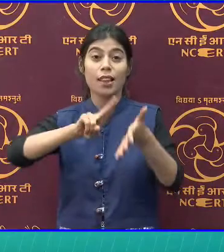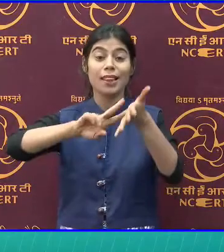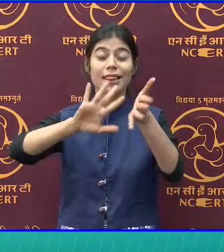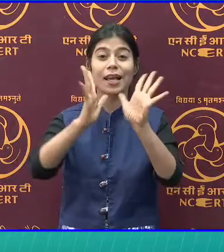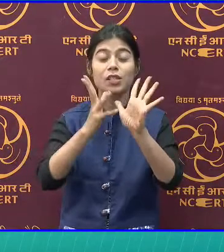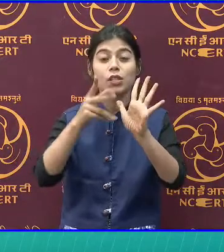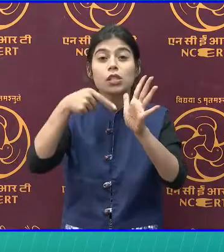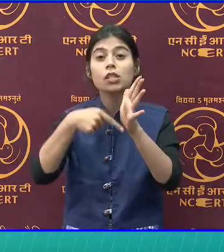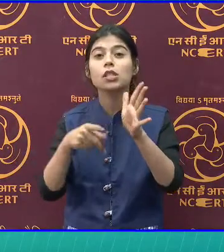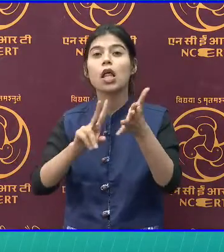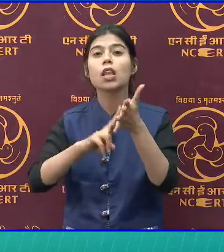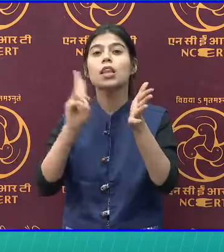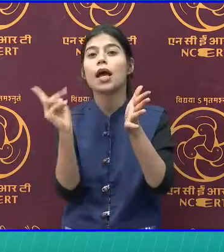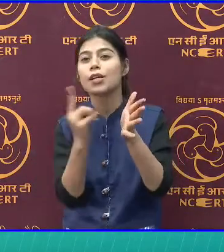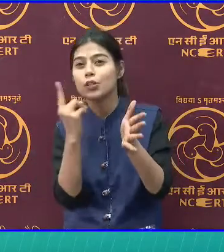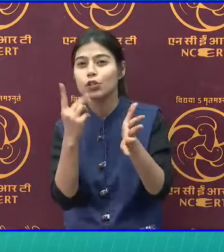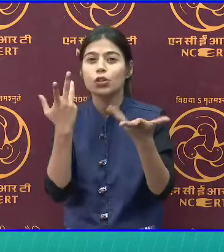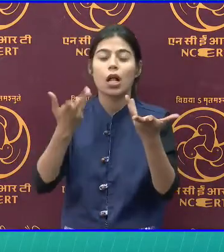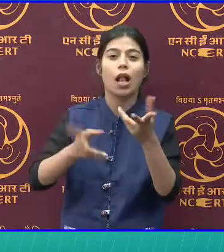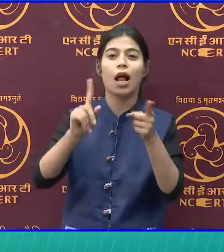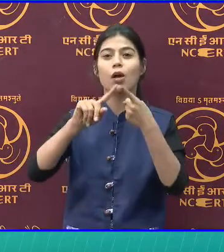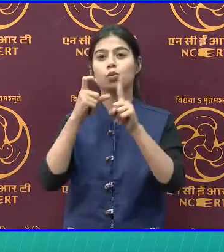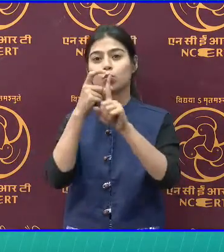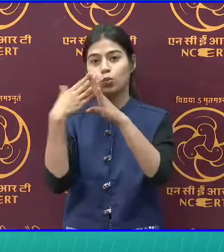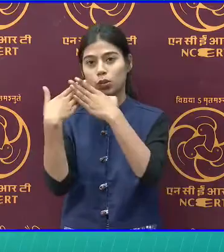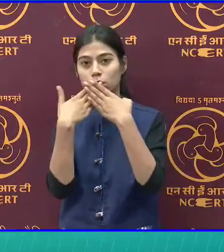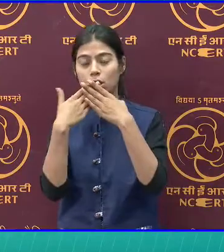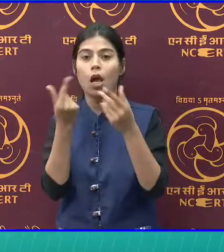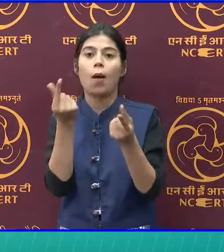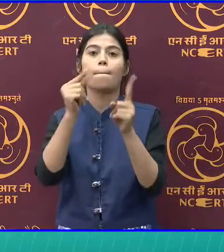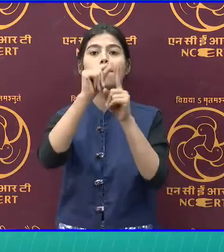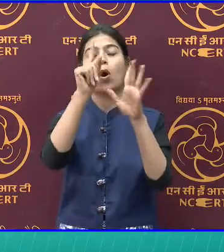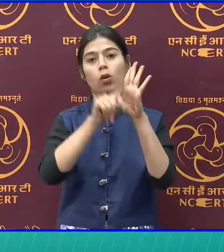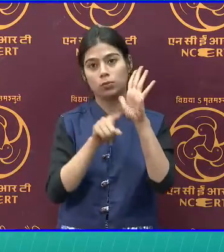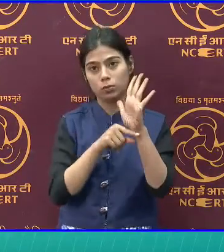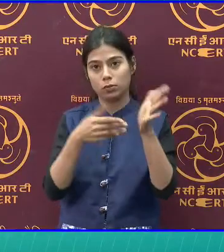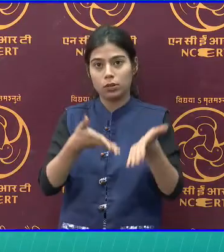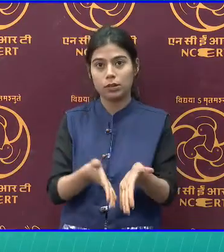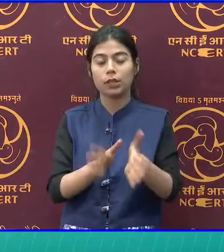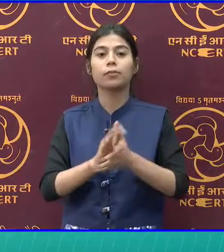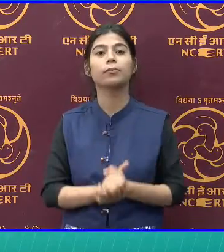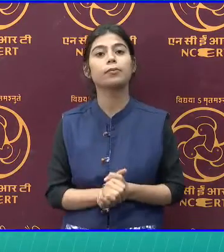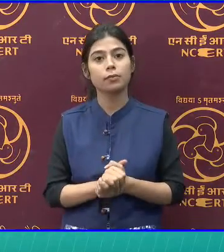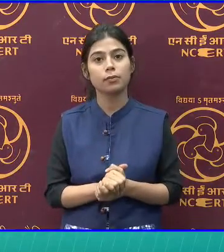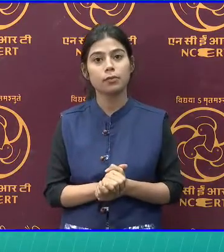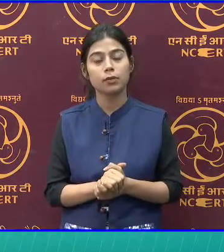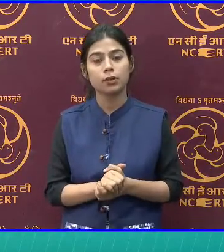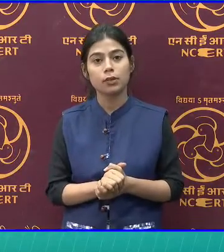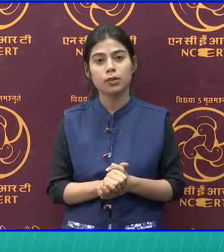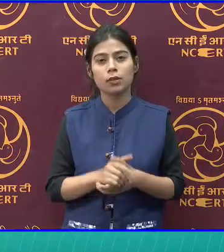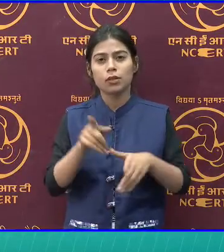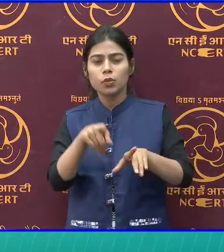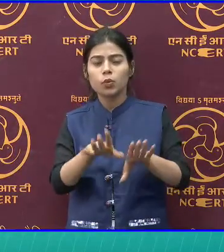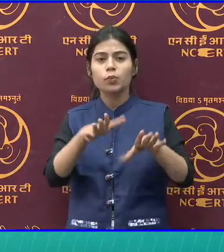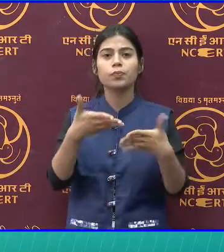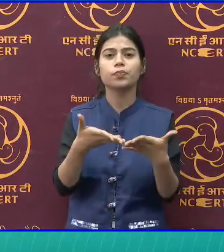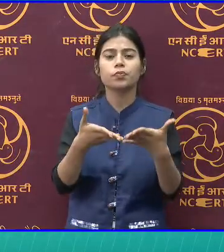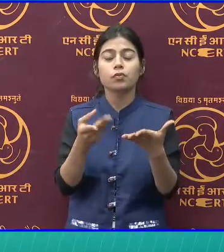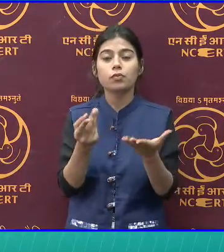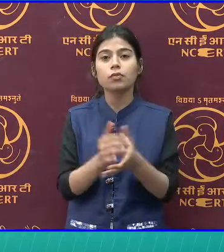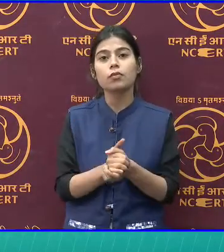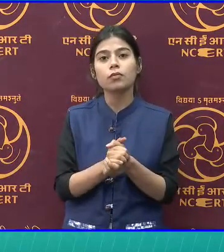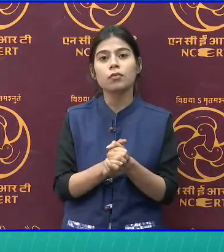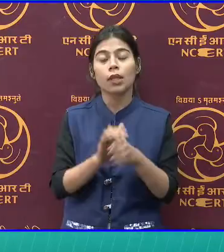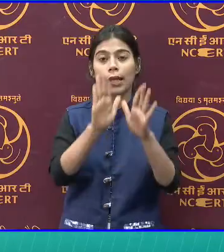Policy 2020 has come out with some concrete suggestions to deal with this. So this book is attempting